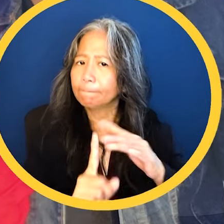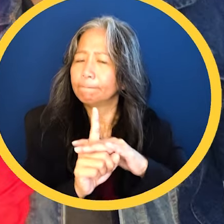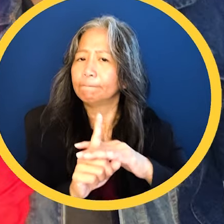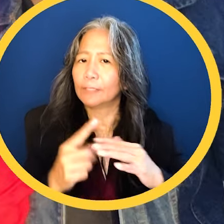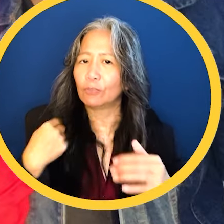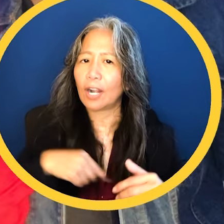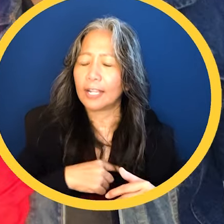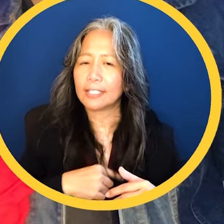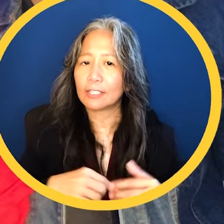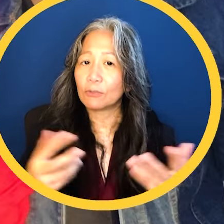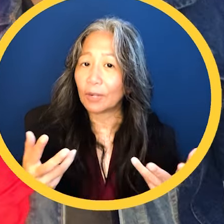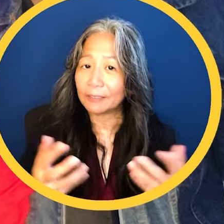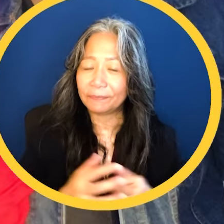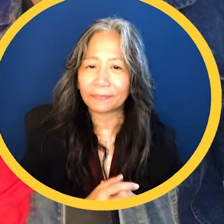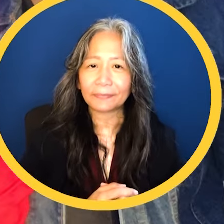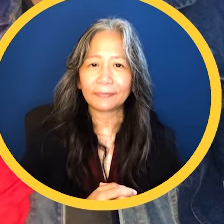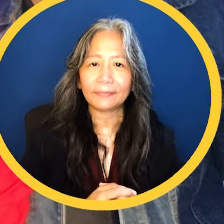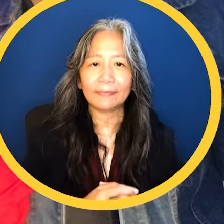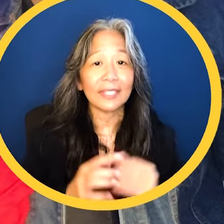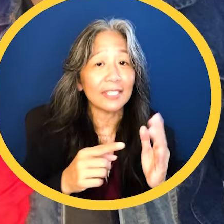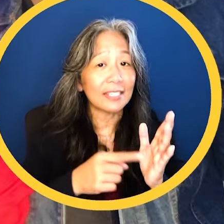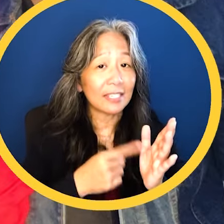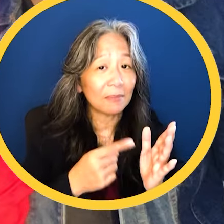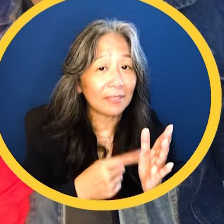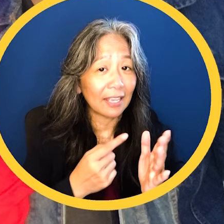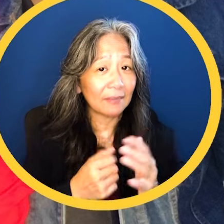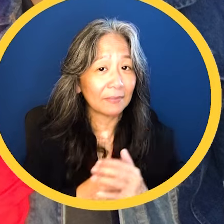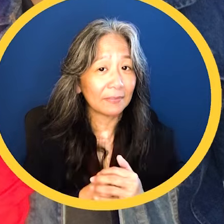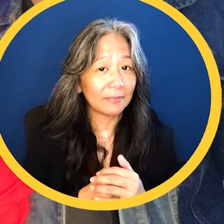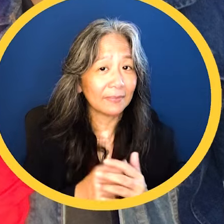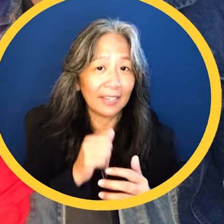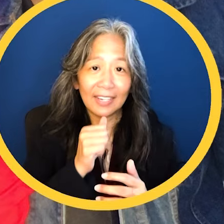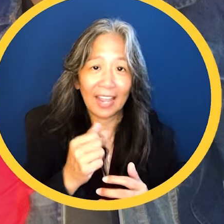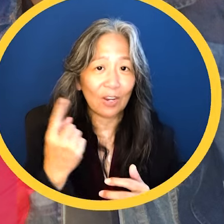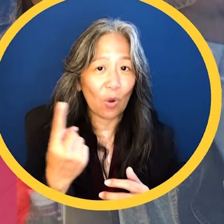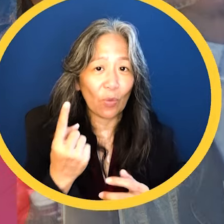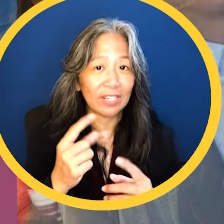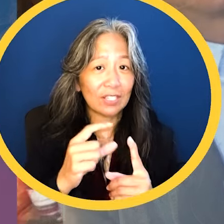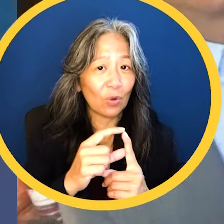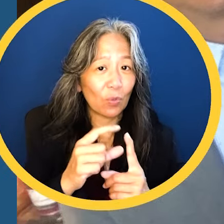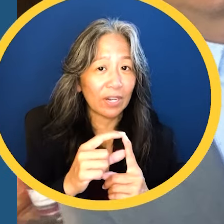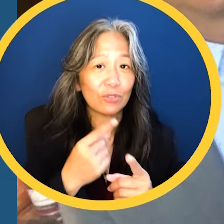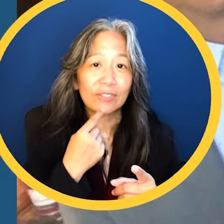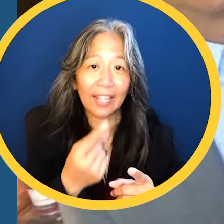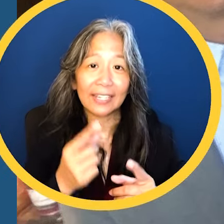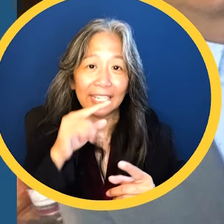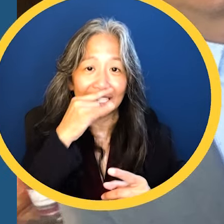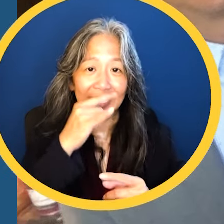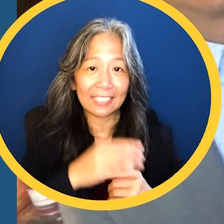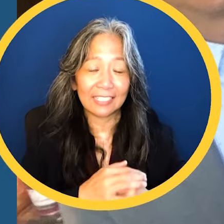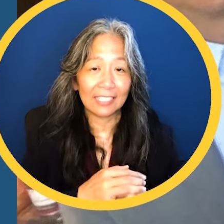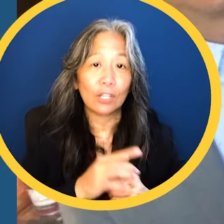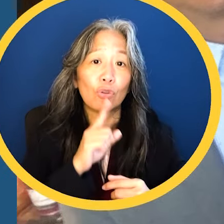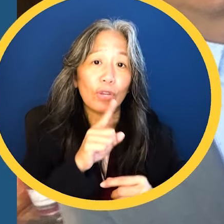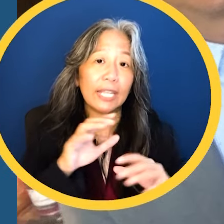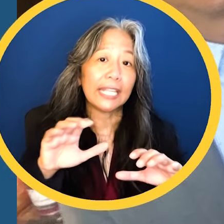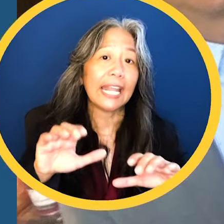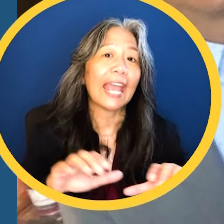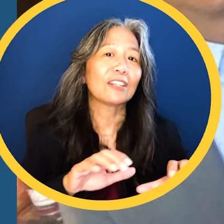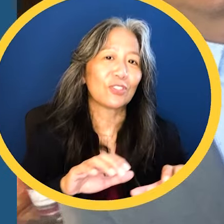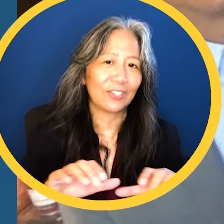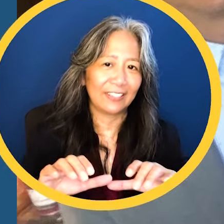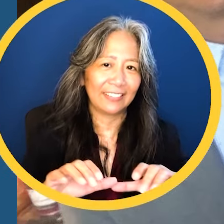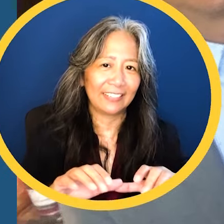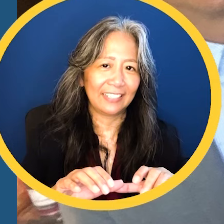in hearing all of their stories, it's this. Sometimes, it's not always the words that we tell our kids. It really is